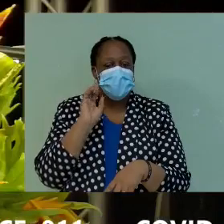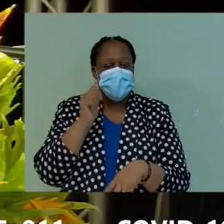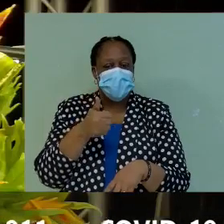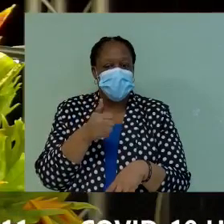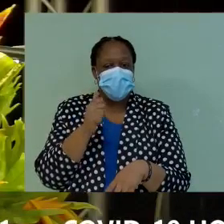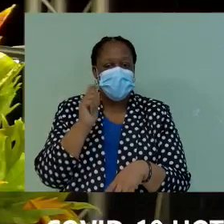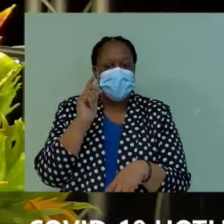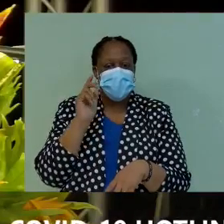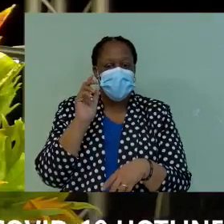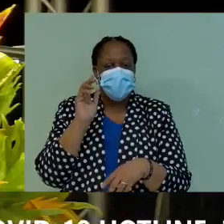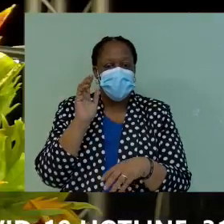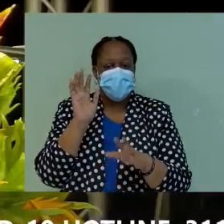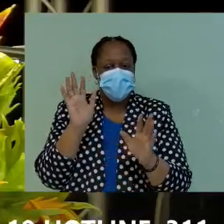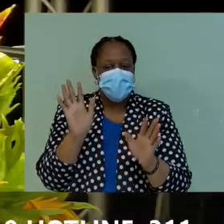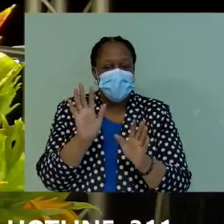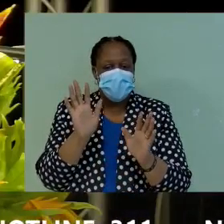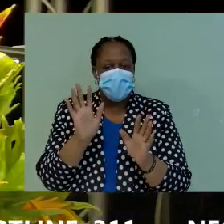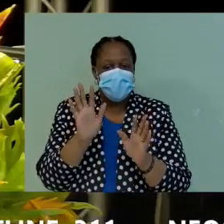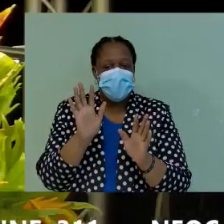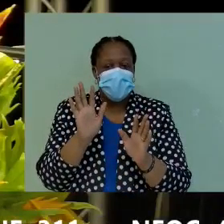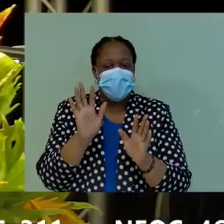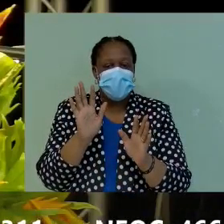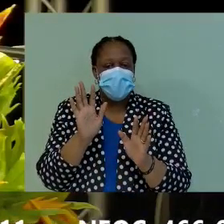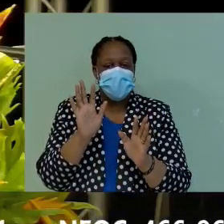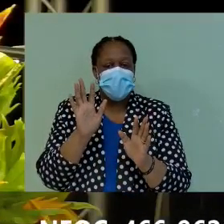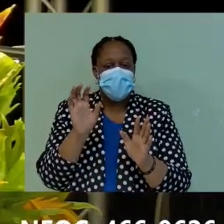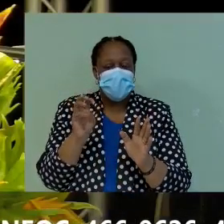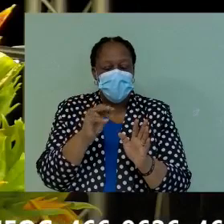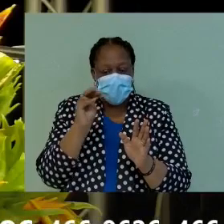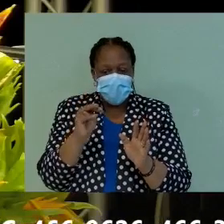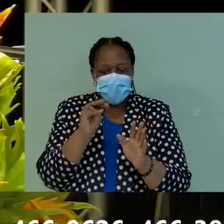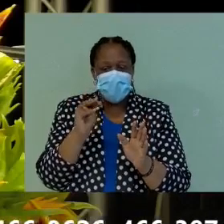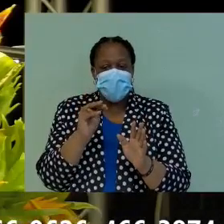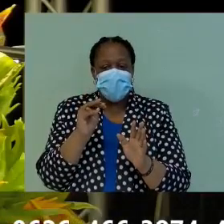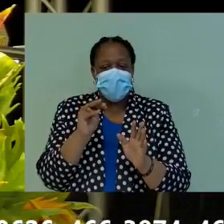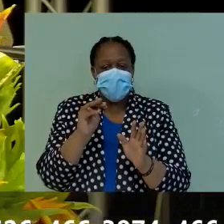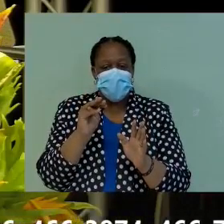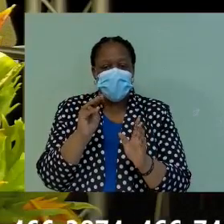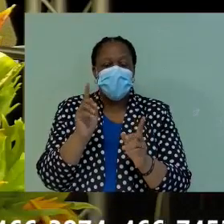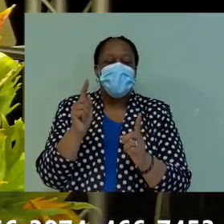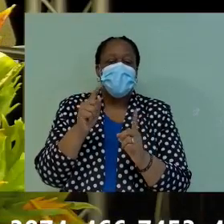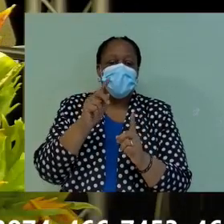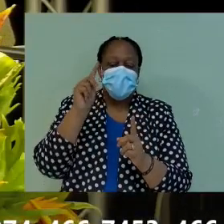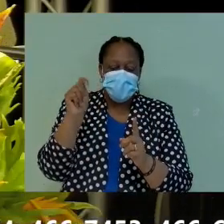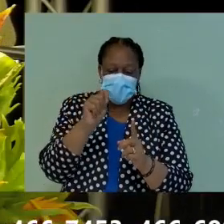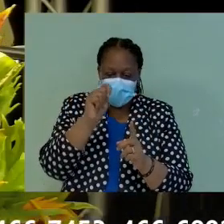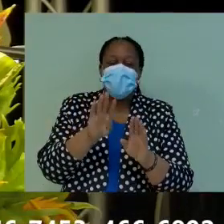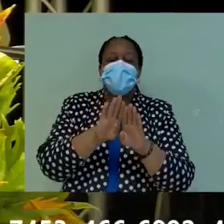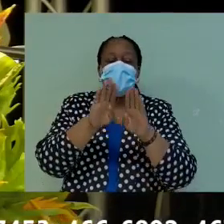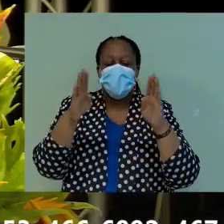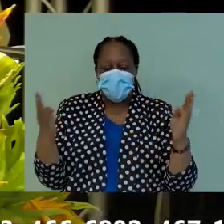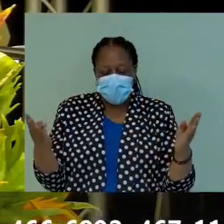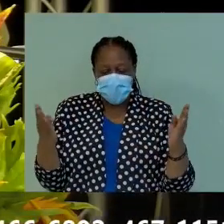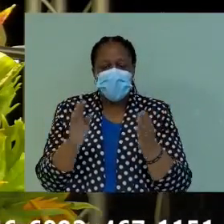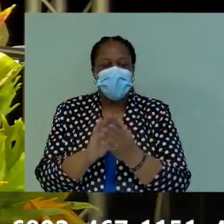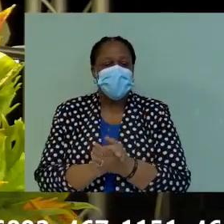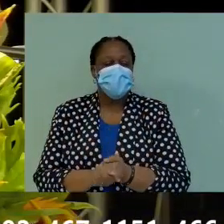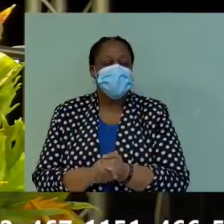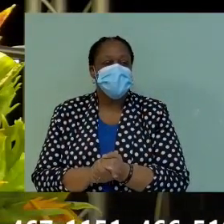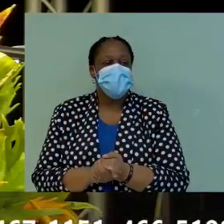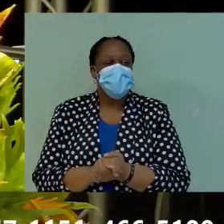a.m. on Tuesday 5th May, there will be a 24-hour curfew in place, a total